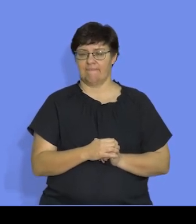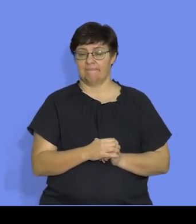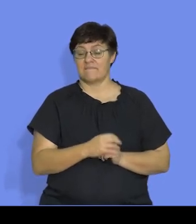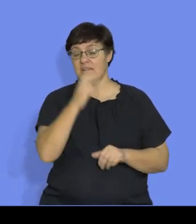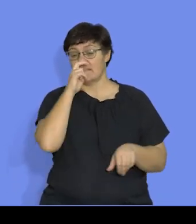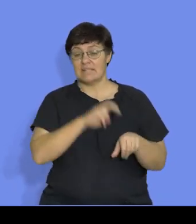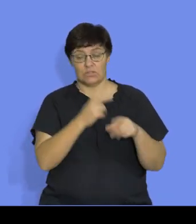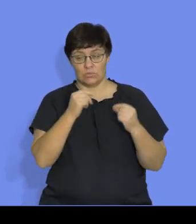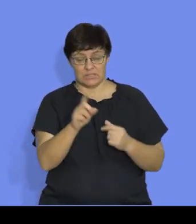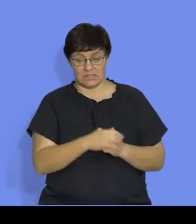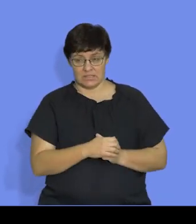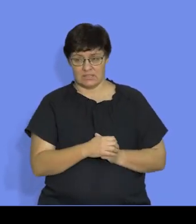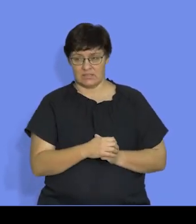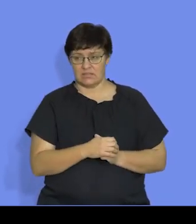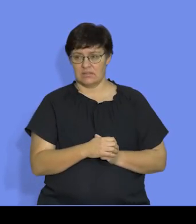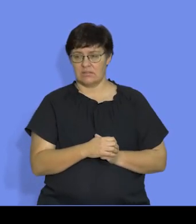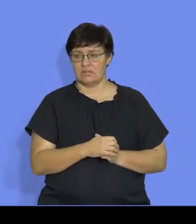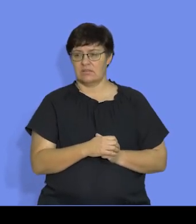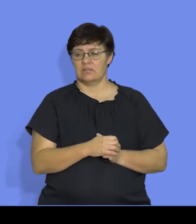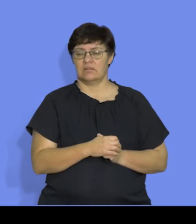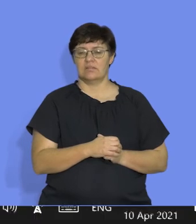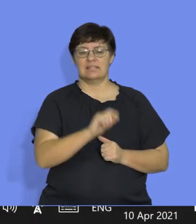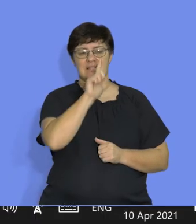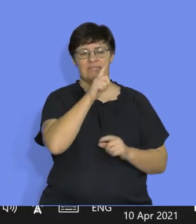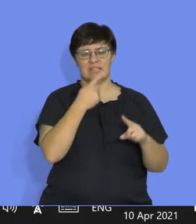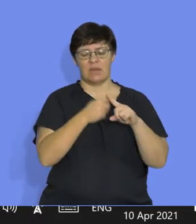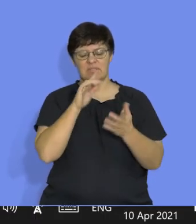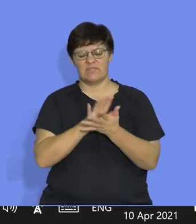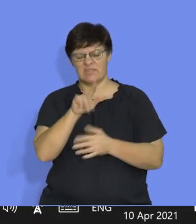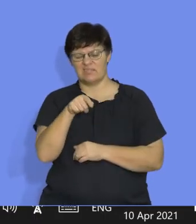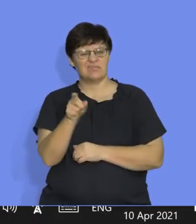What I need to do is I need to know what 7 times 15 is.